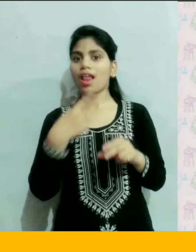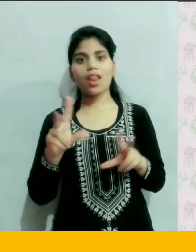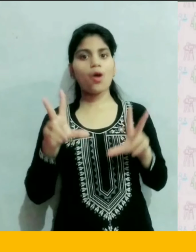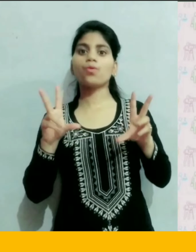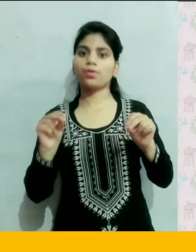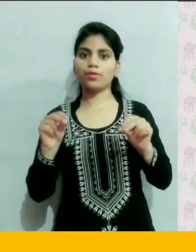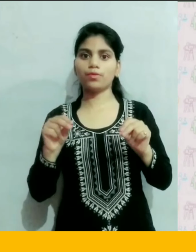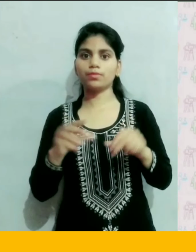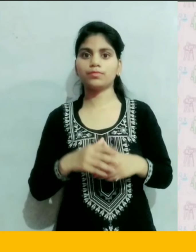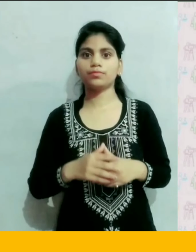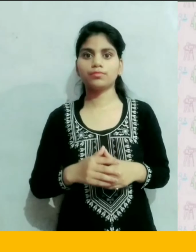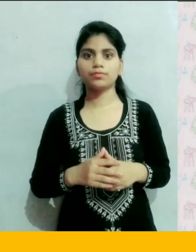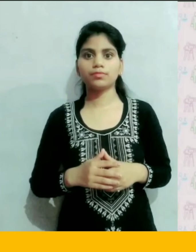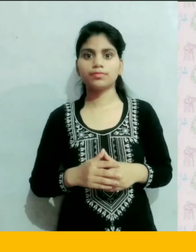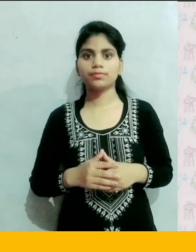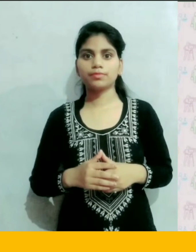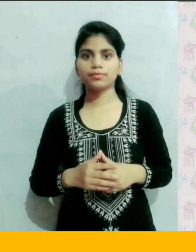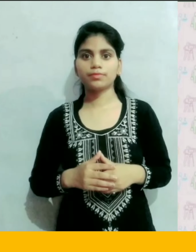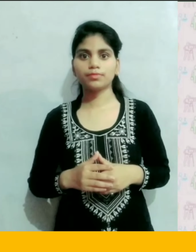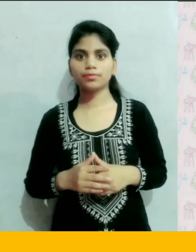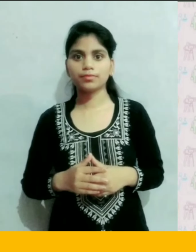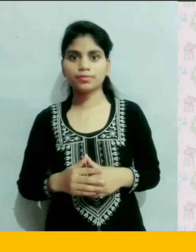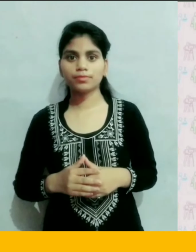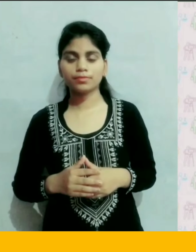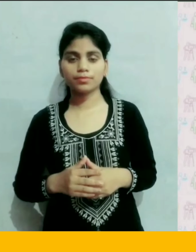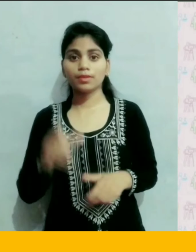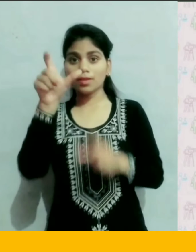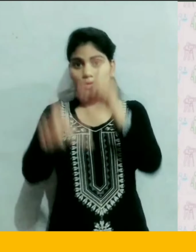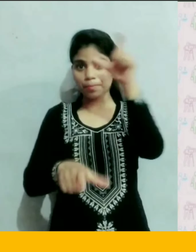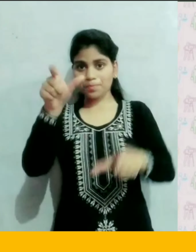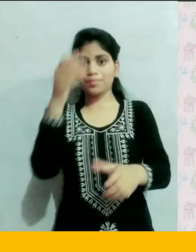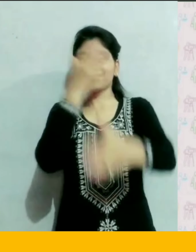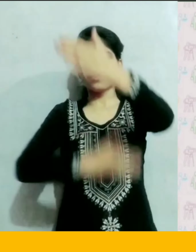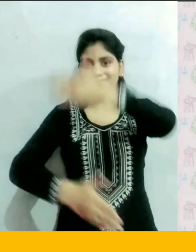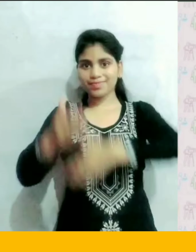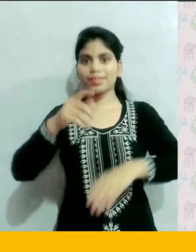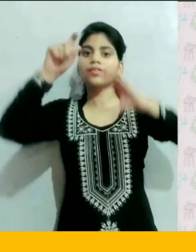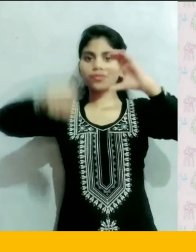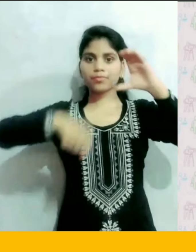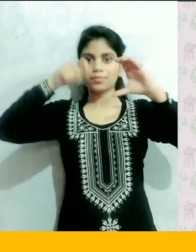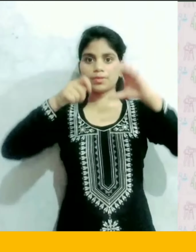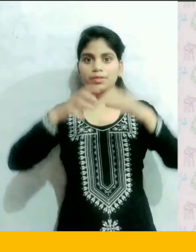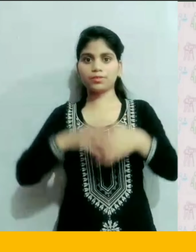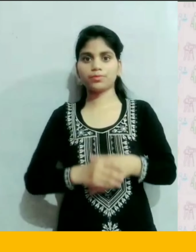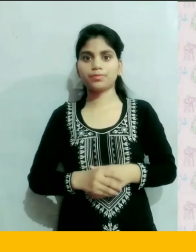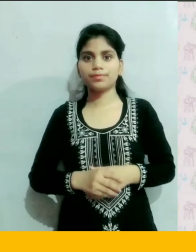either on paper or electronic media unless authorized.